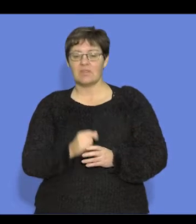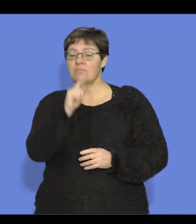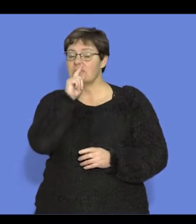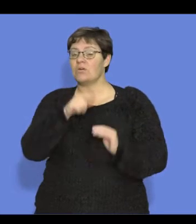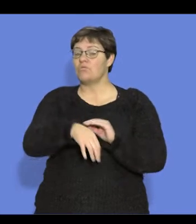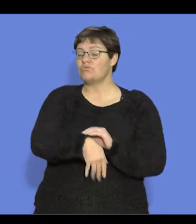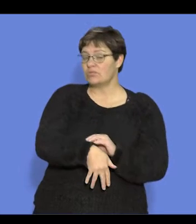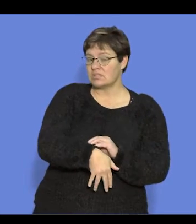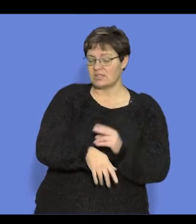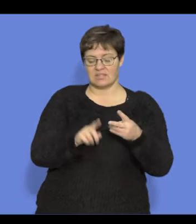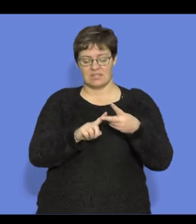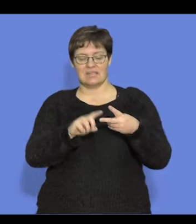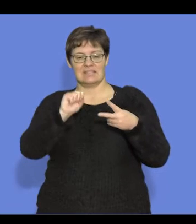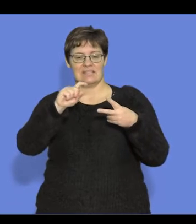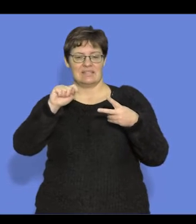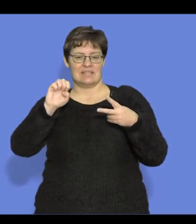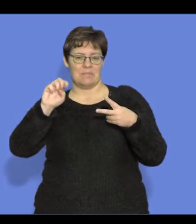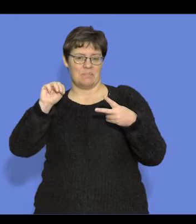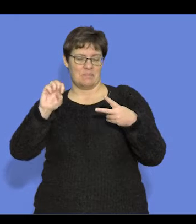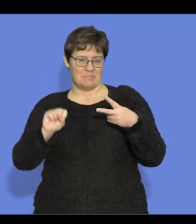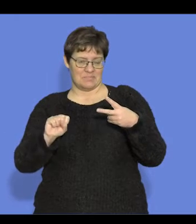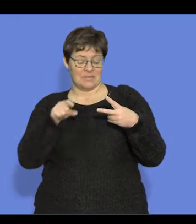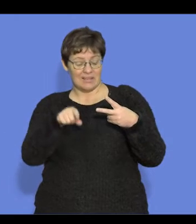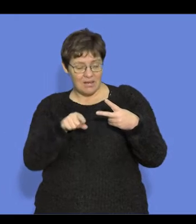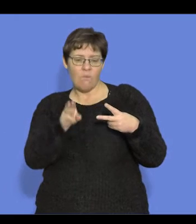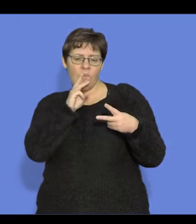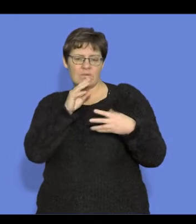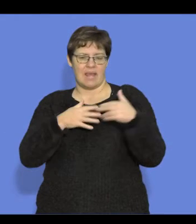roots and stems and how they deal with water.